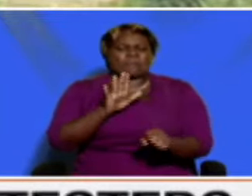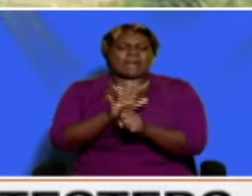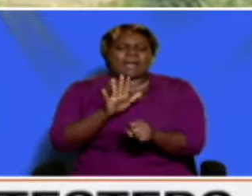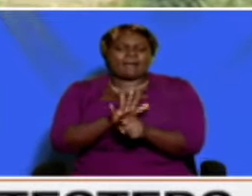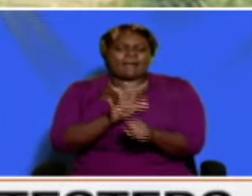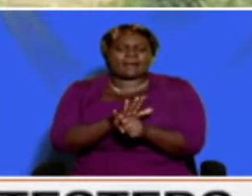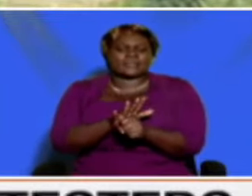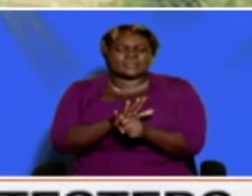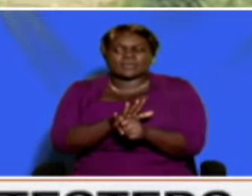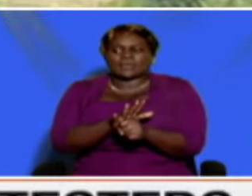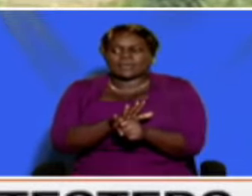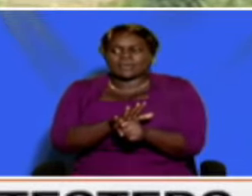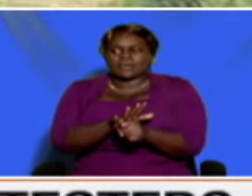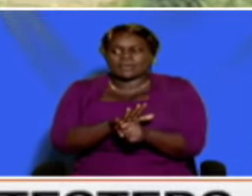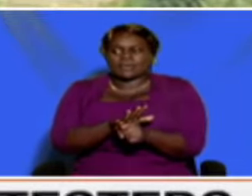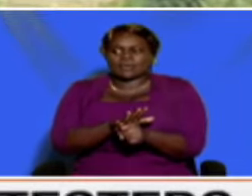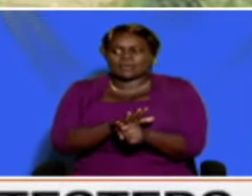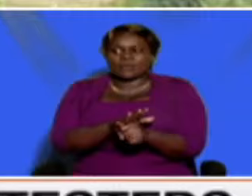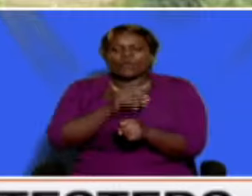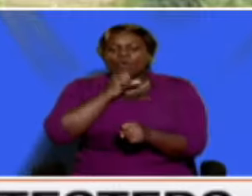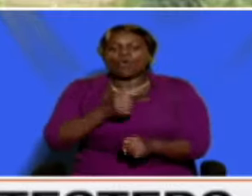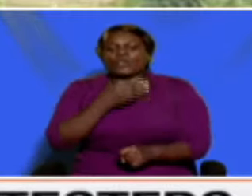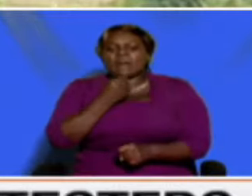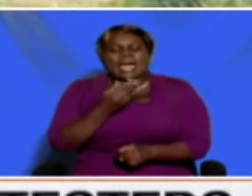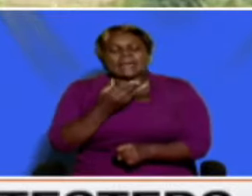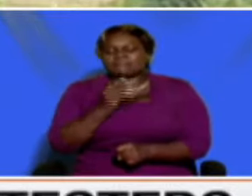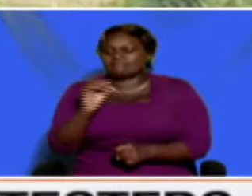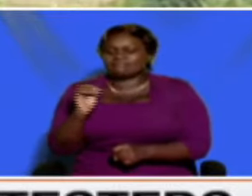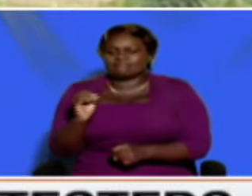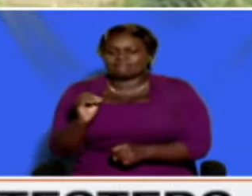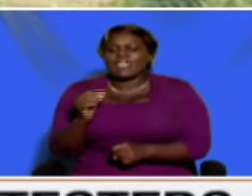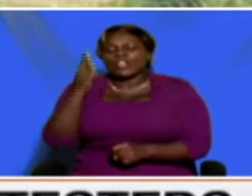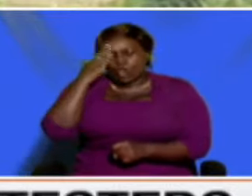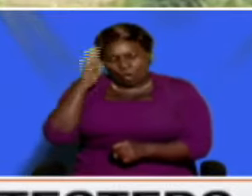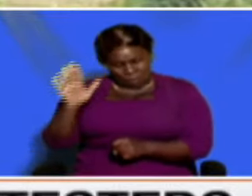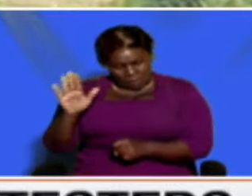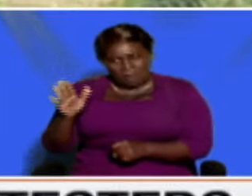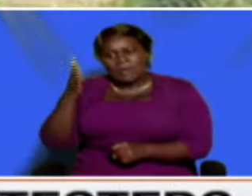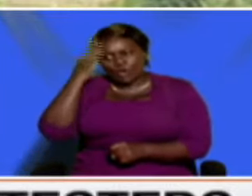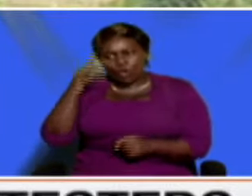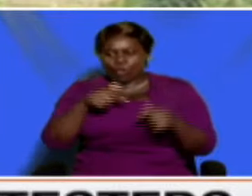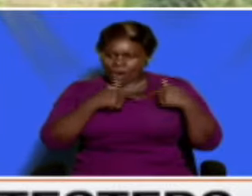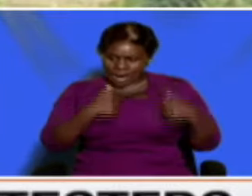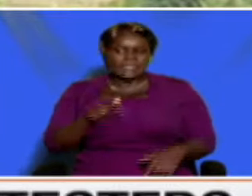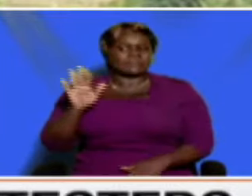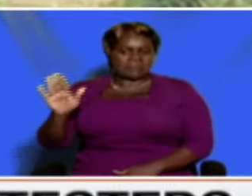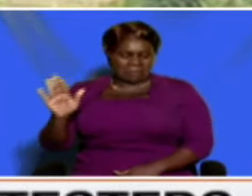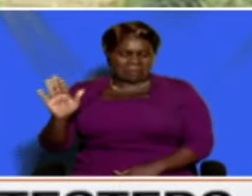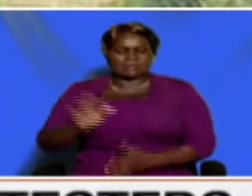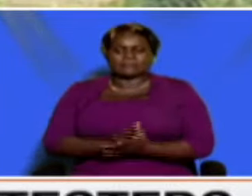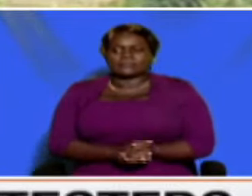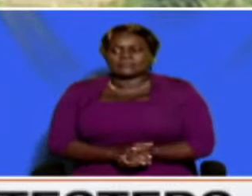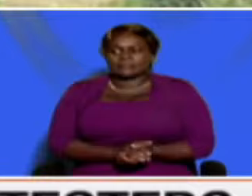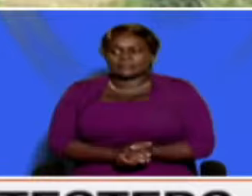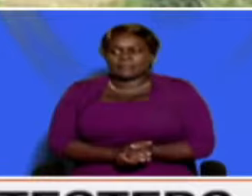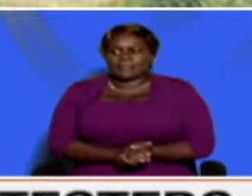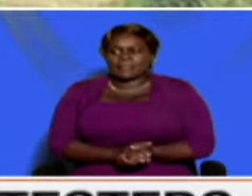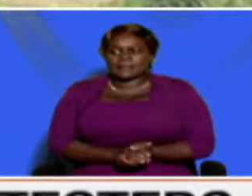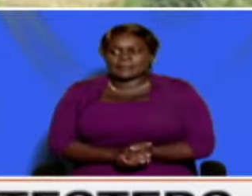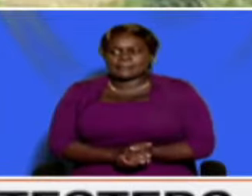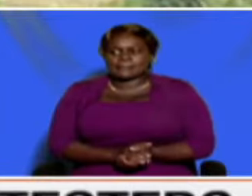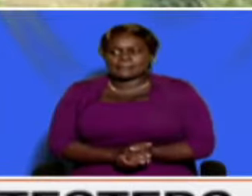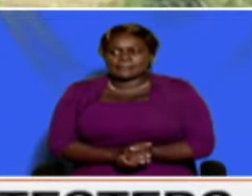asking this elders so many questions. We know him and we know his heart and we know it means well for